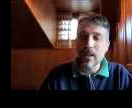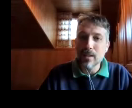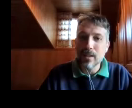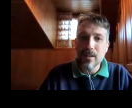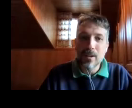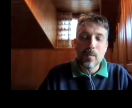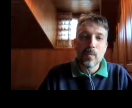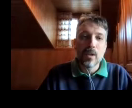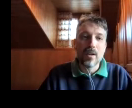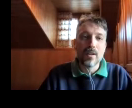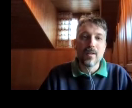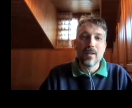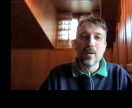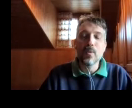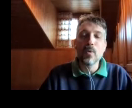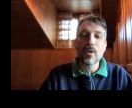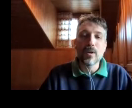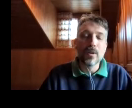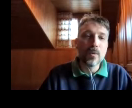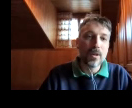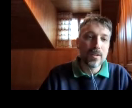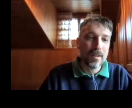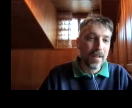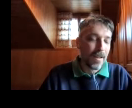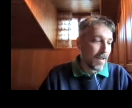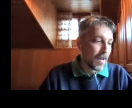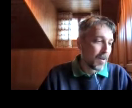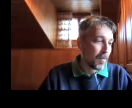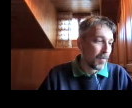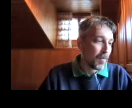and neuroscience. Her works